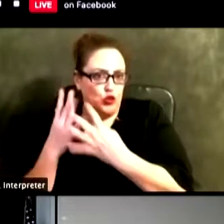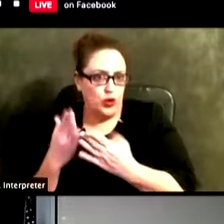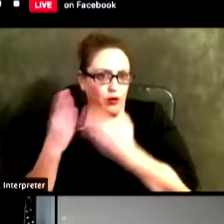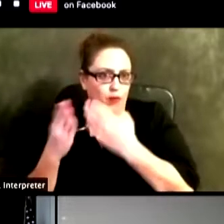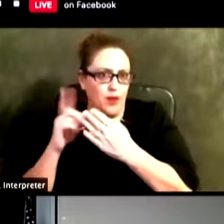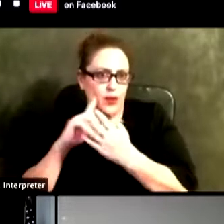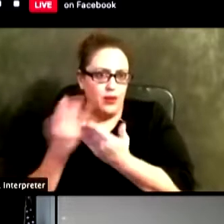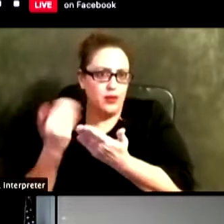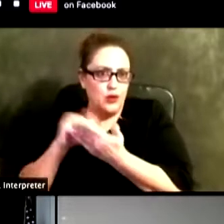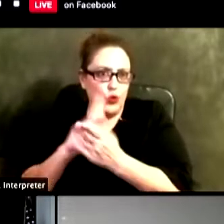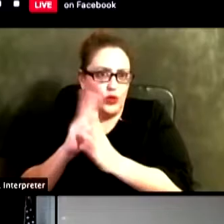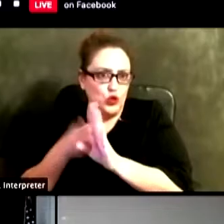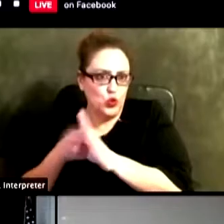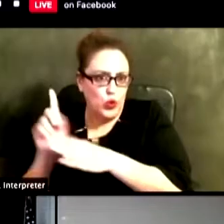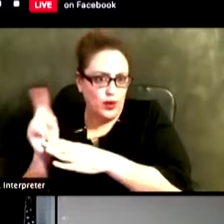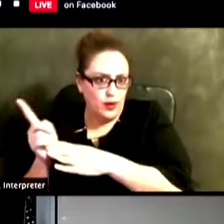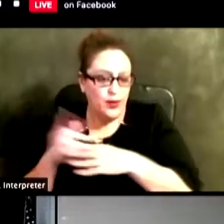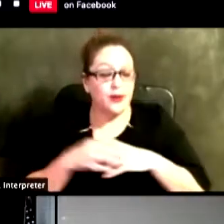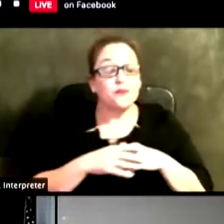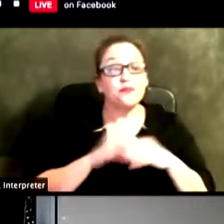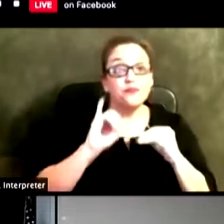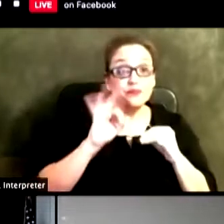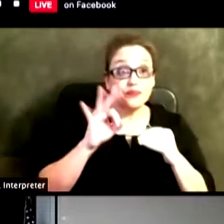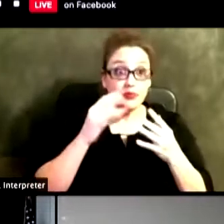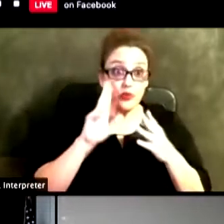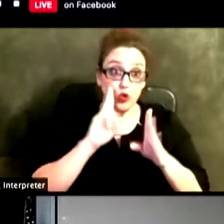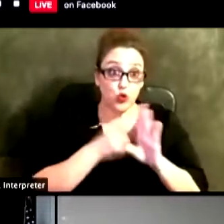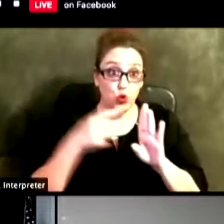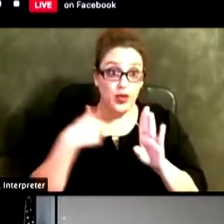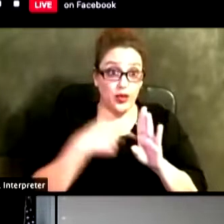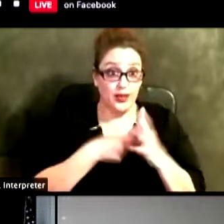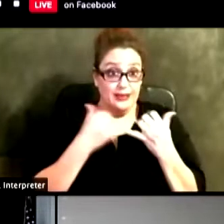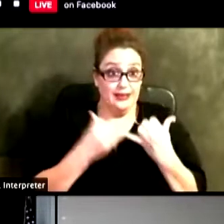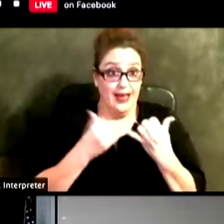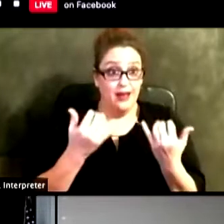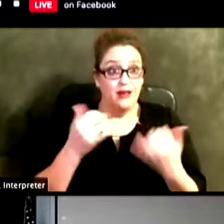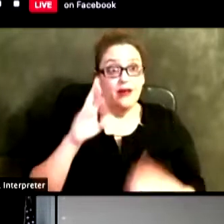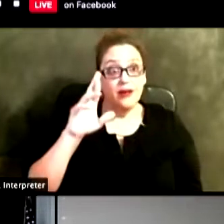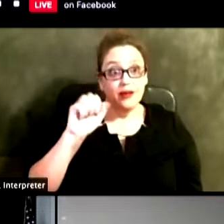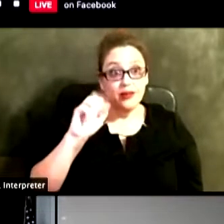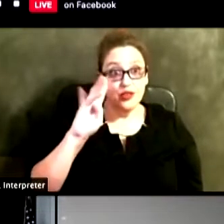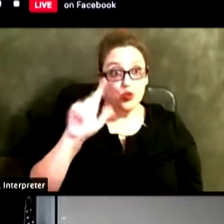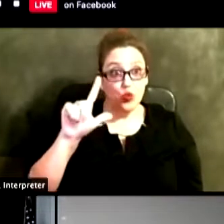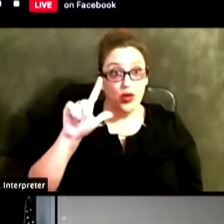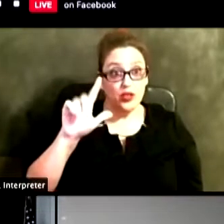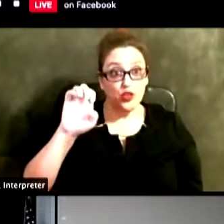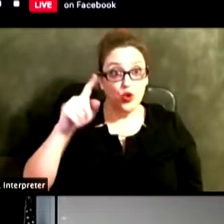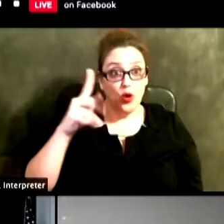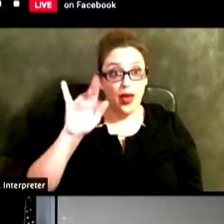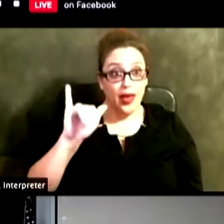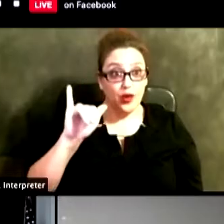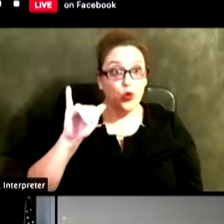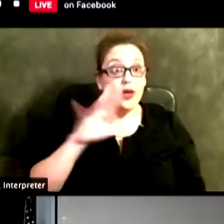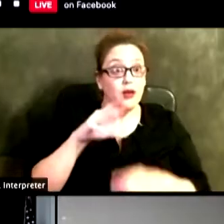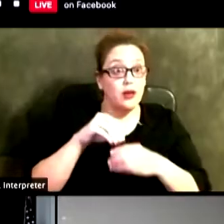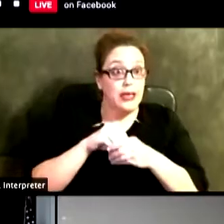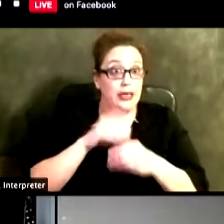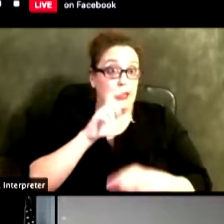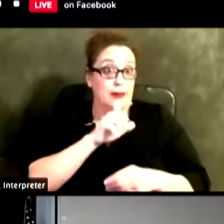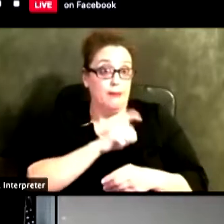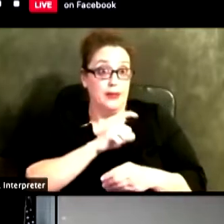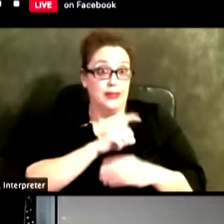minute. Again, if you're just joining us, this is the Racial Equity in Policing Commission's Community Listening Session. I'm Larry Schooler,